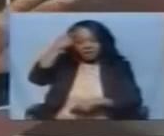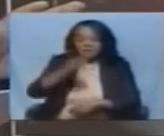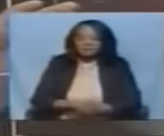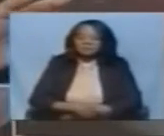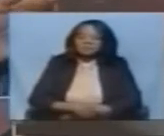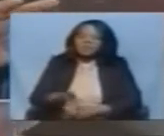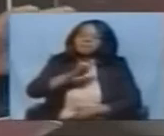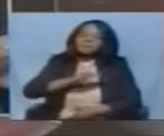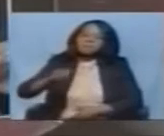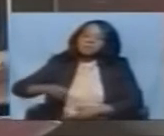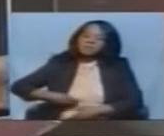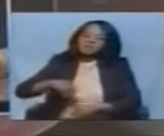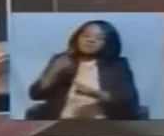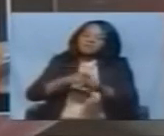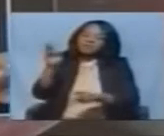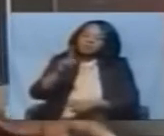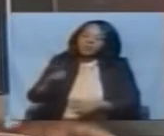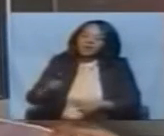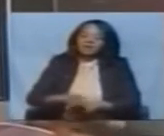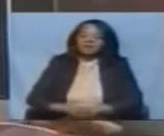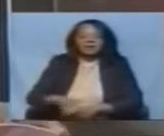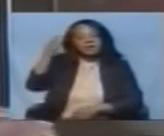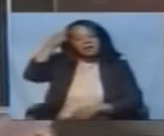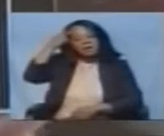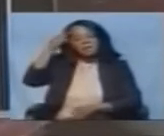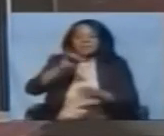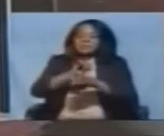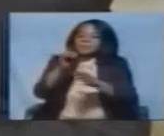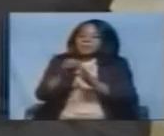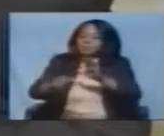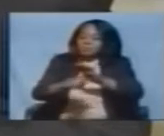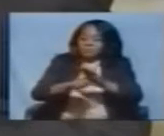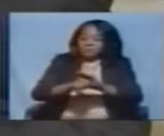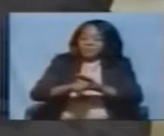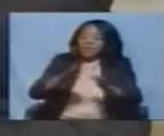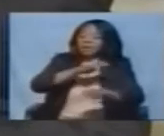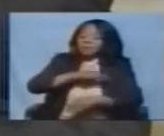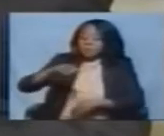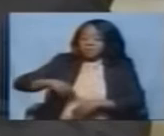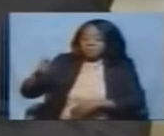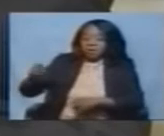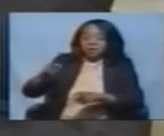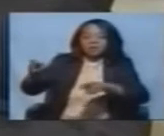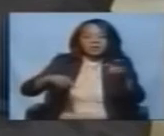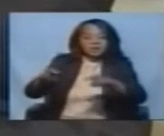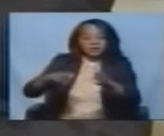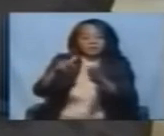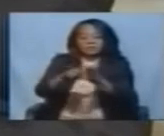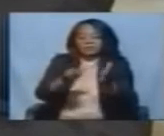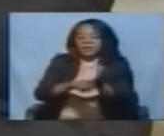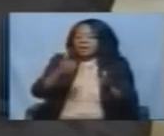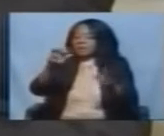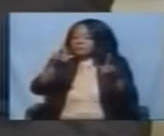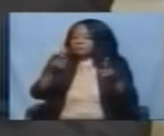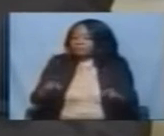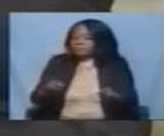your membership from. Do you draw them from the public, private sector? Members of ZIPS, according to the Act, must be any person